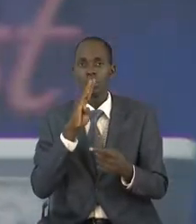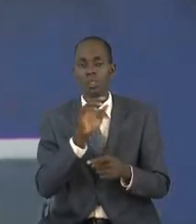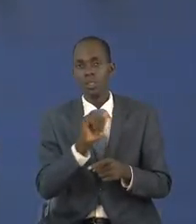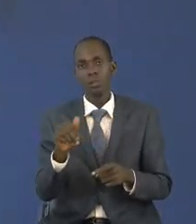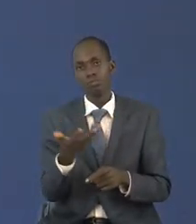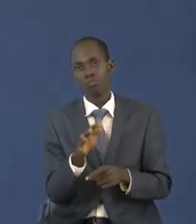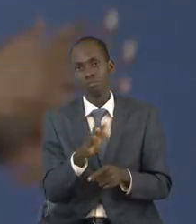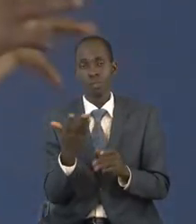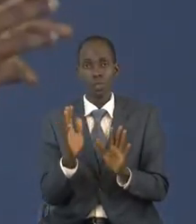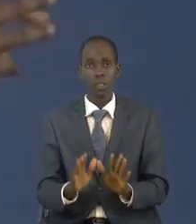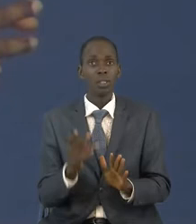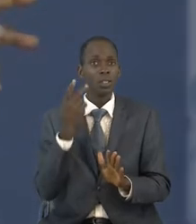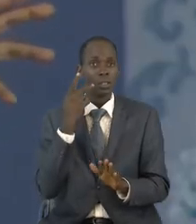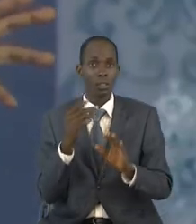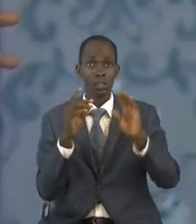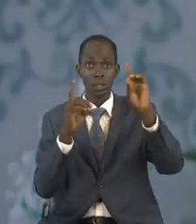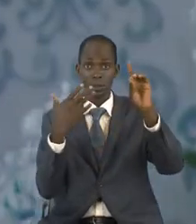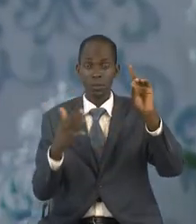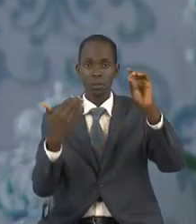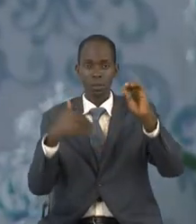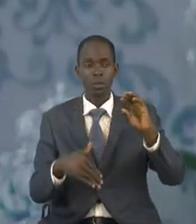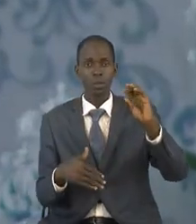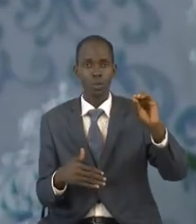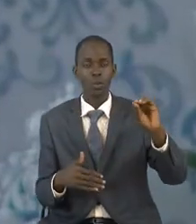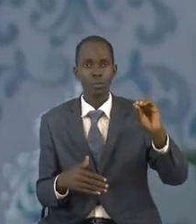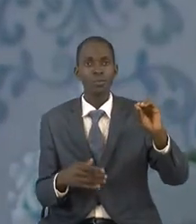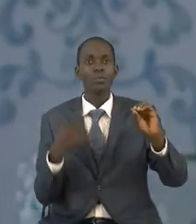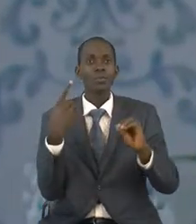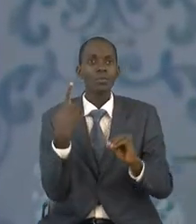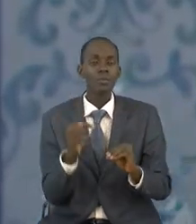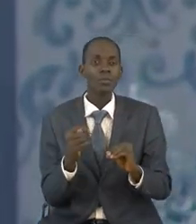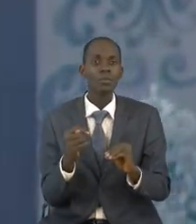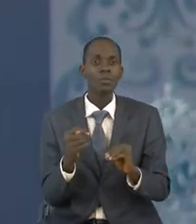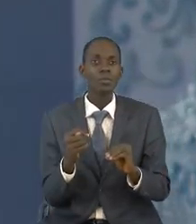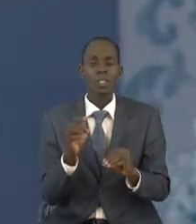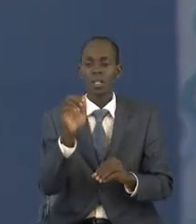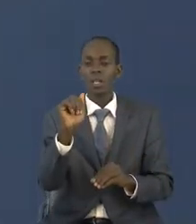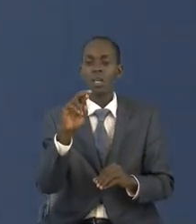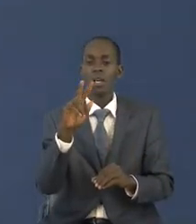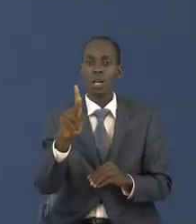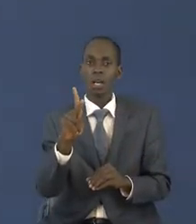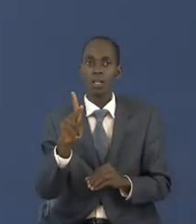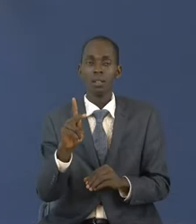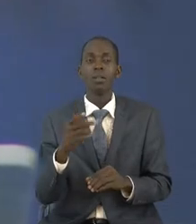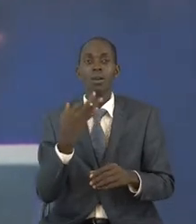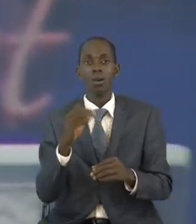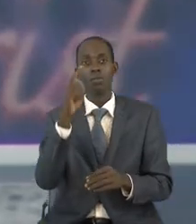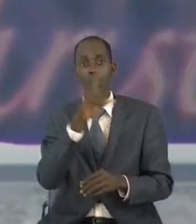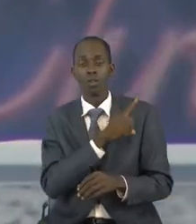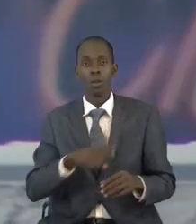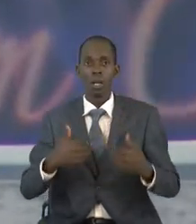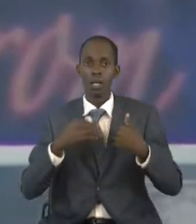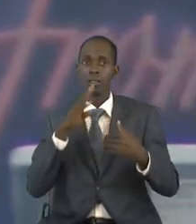all. The ark of the Lord had been rejected by this and that, but